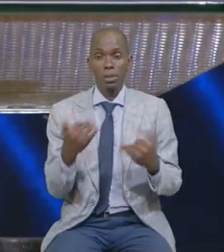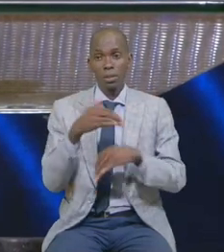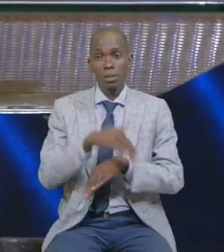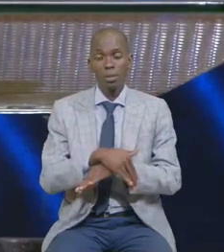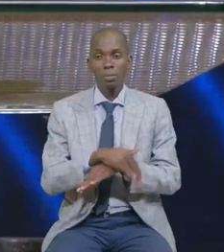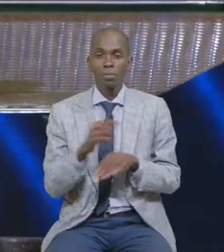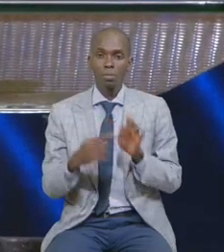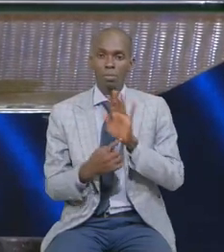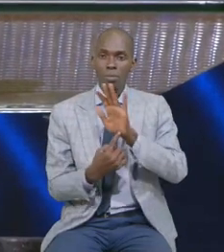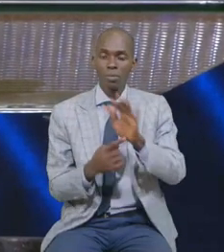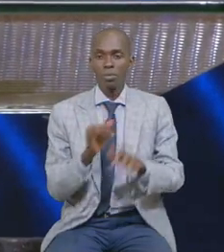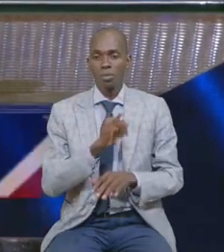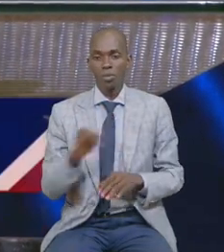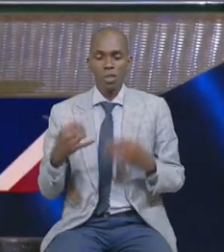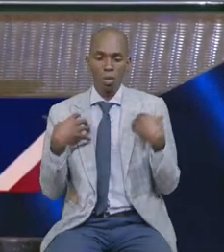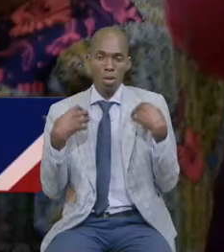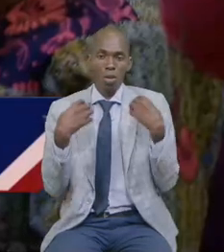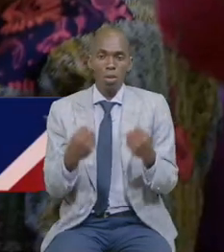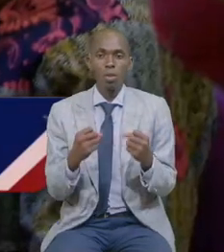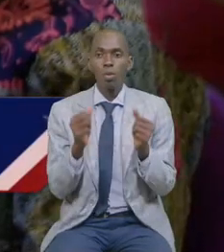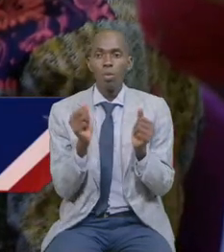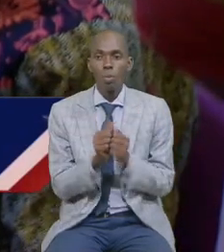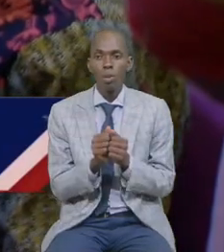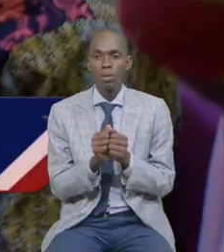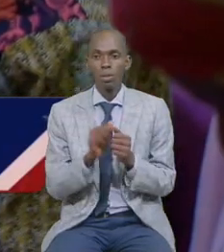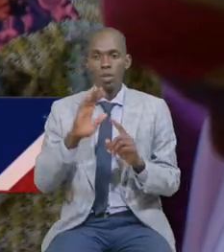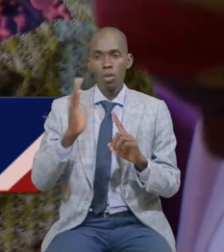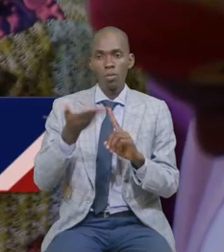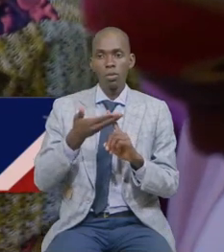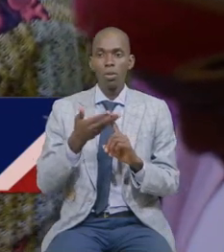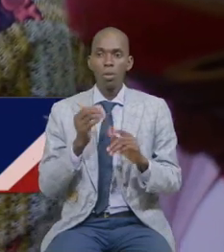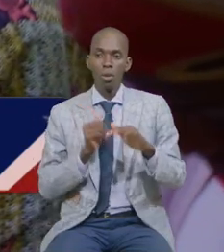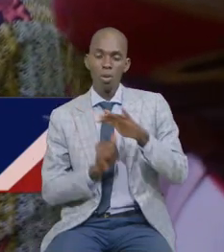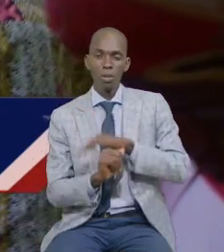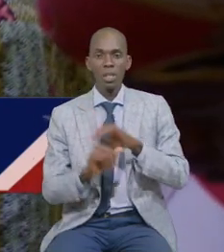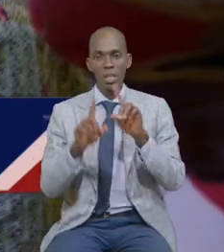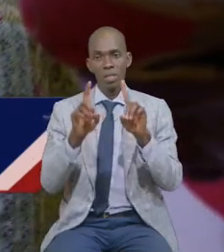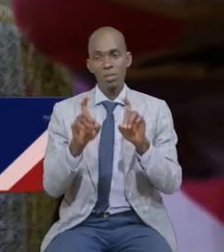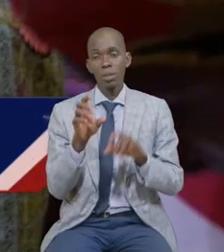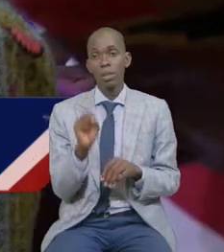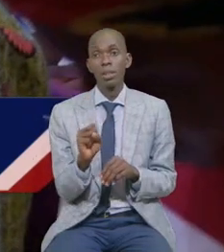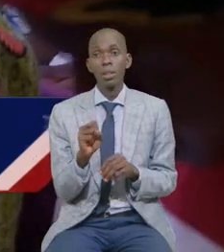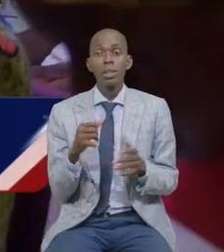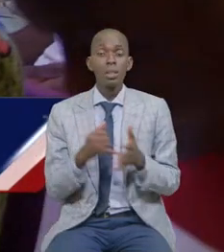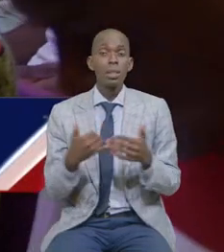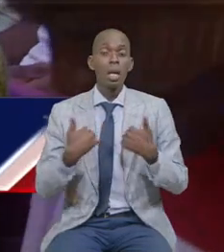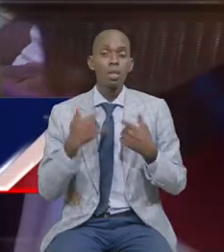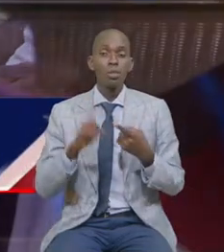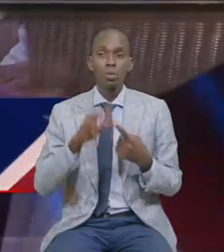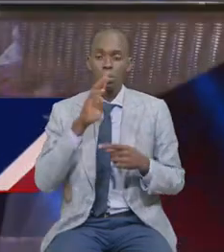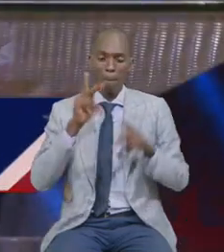manifesting courage with conviction on that trial it has to be a personal